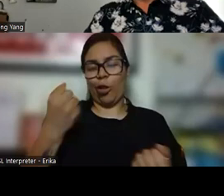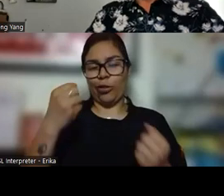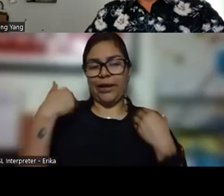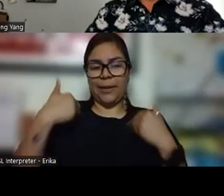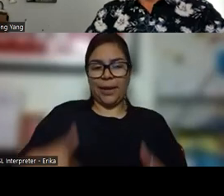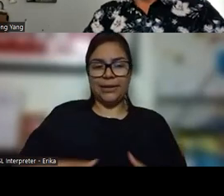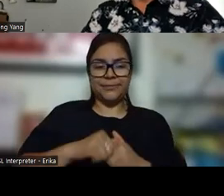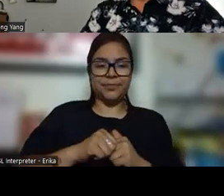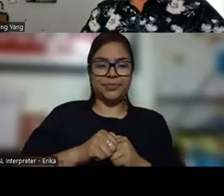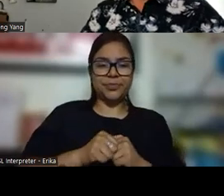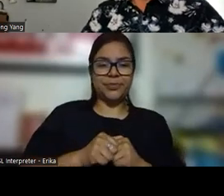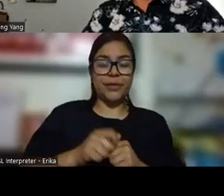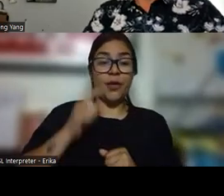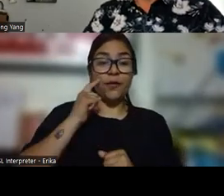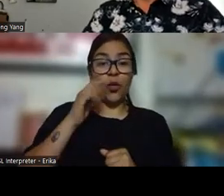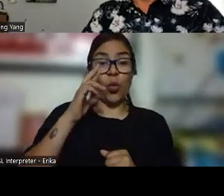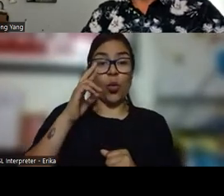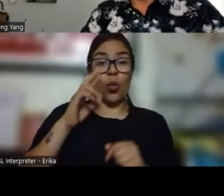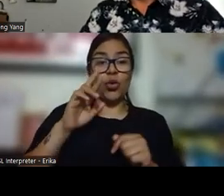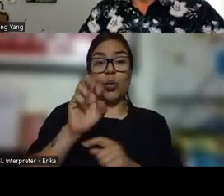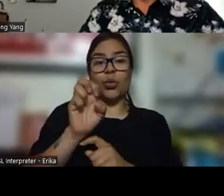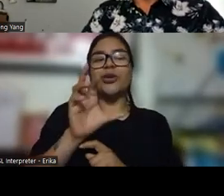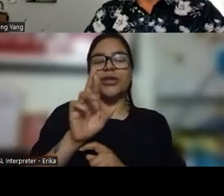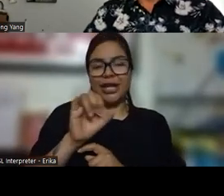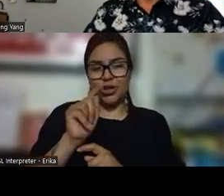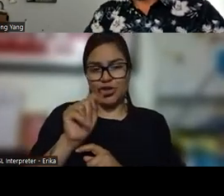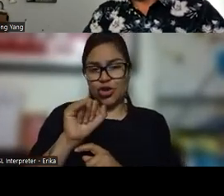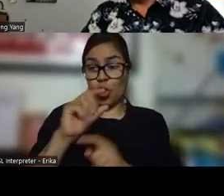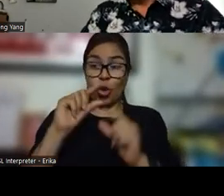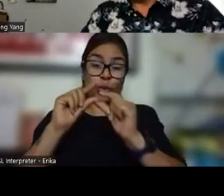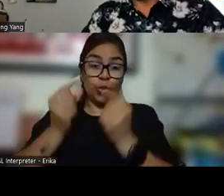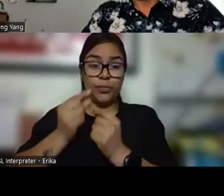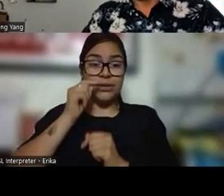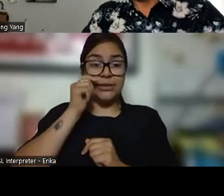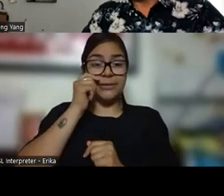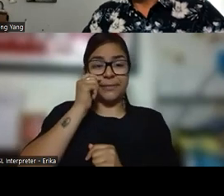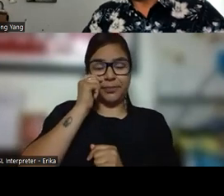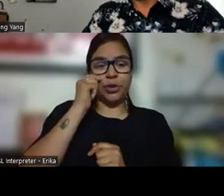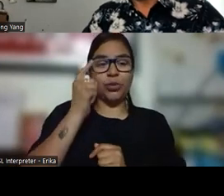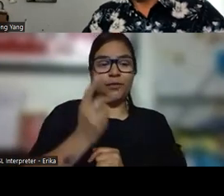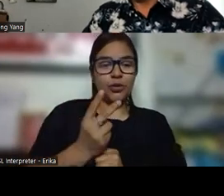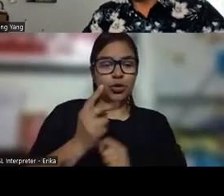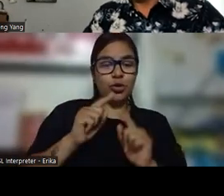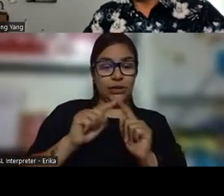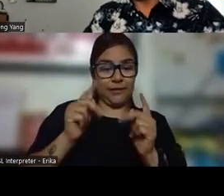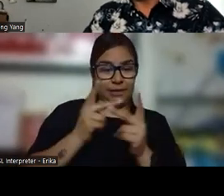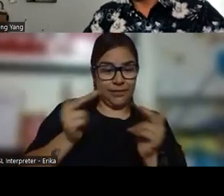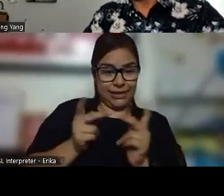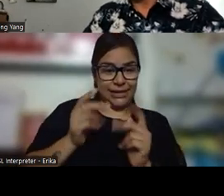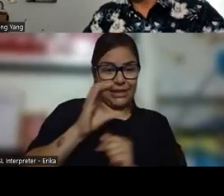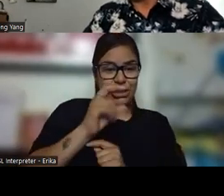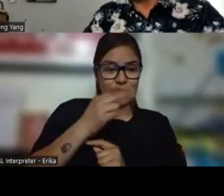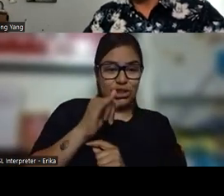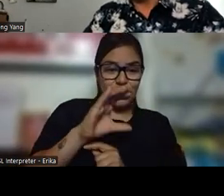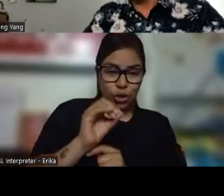With the recreation and with the group of the mental health for the elderly, we do have two sides. One side in Oregon here and the other side in Chico is